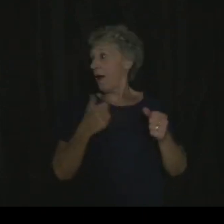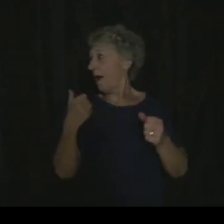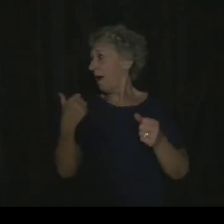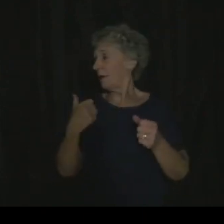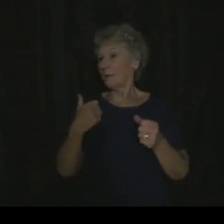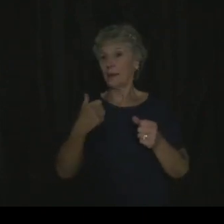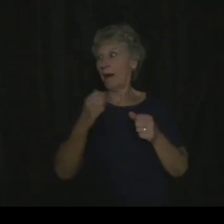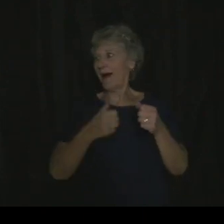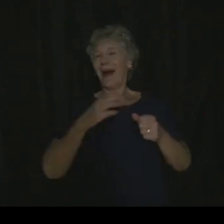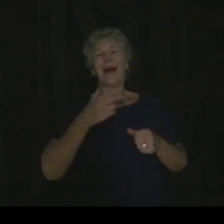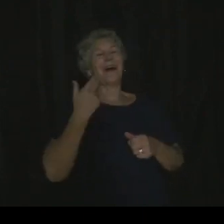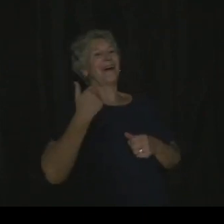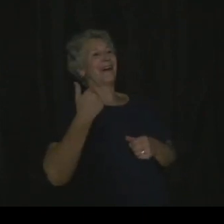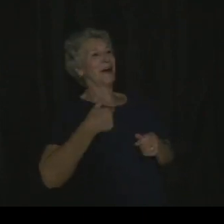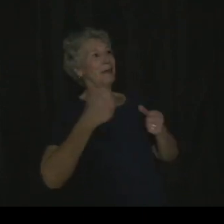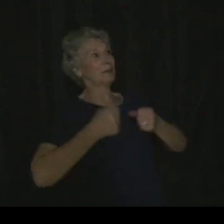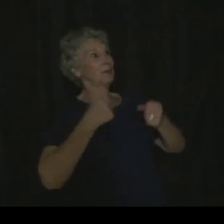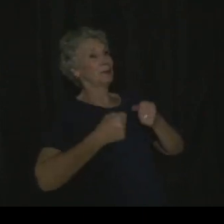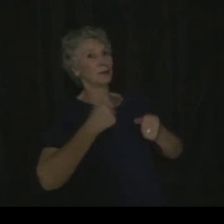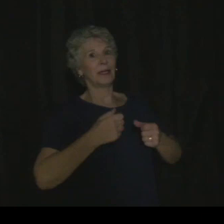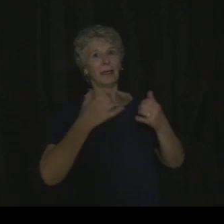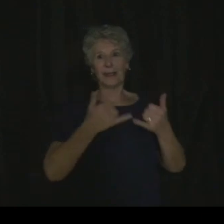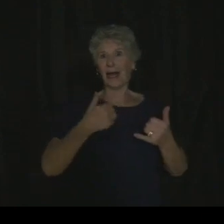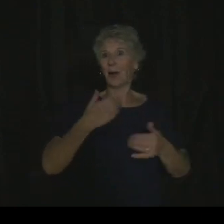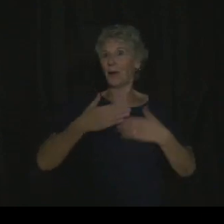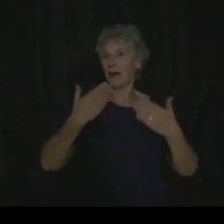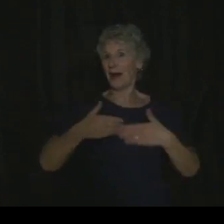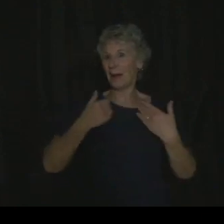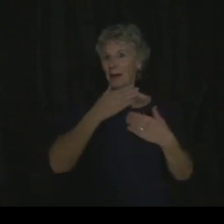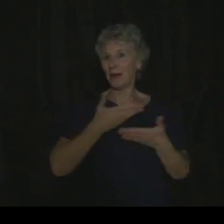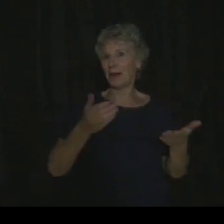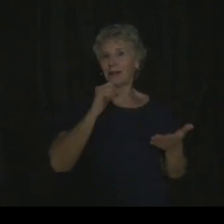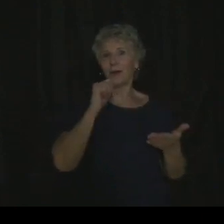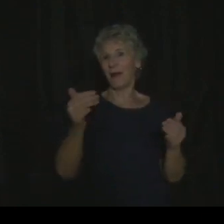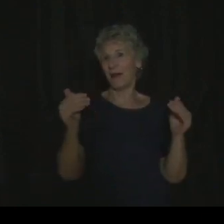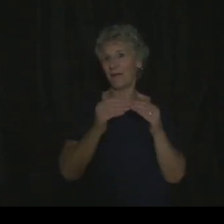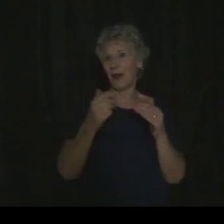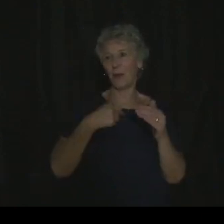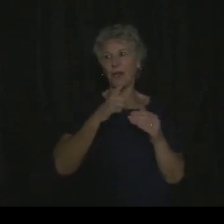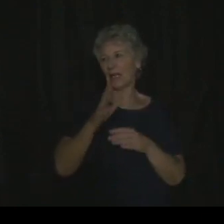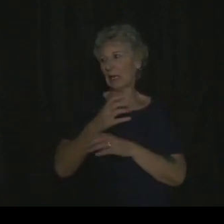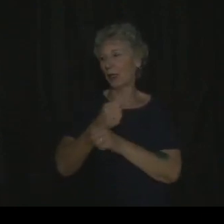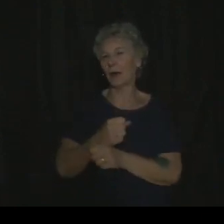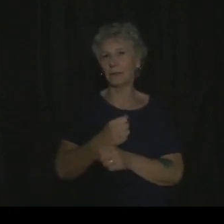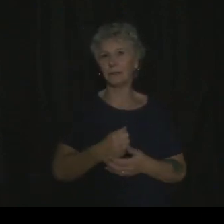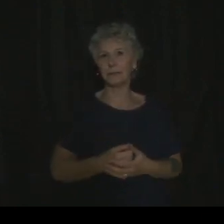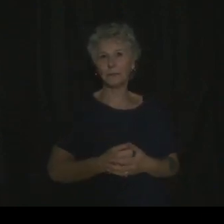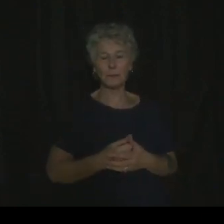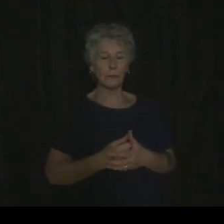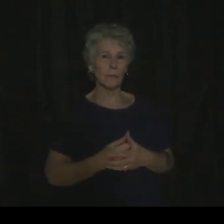us? Suddenly, we're kind of glad things are not fair. Now, in our previous passage,